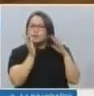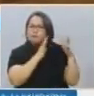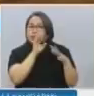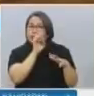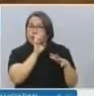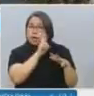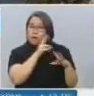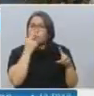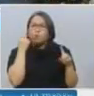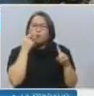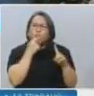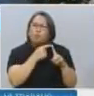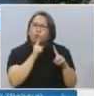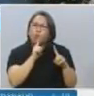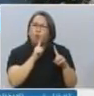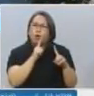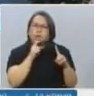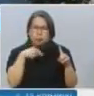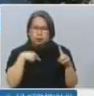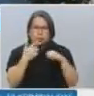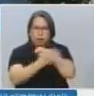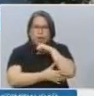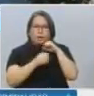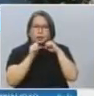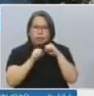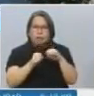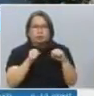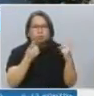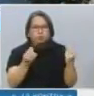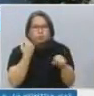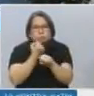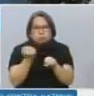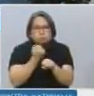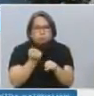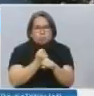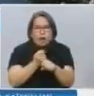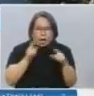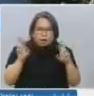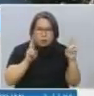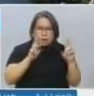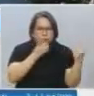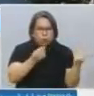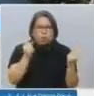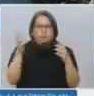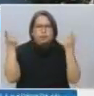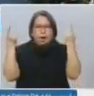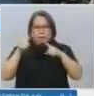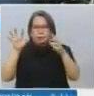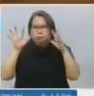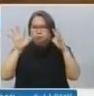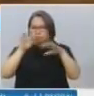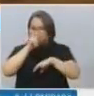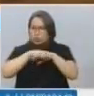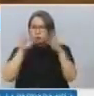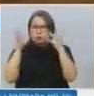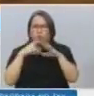aimed at genuinely strengthening our country's capacity to reliance on natural disasters. I fervently appeal to